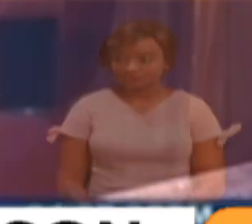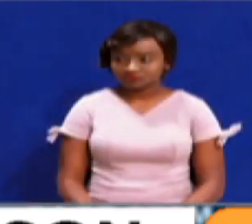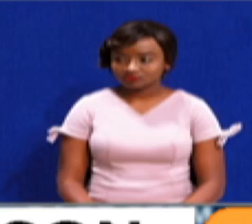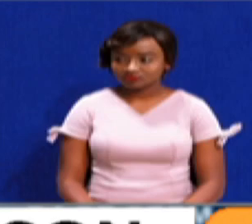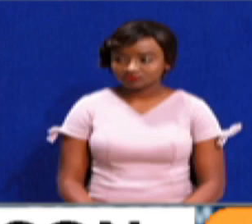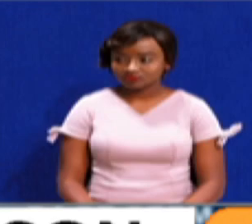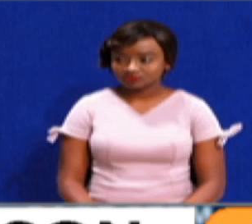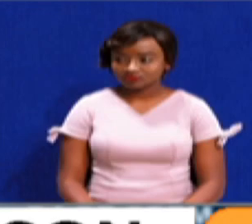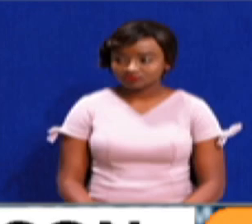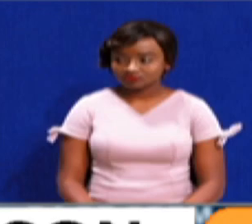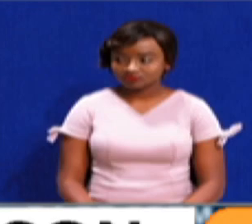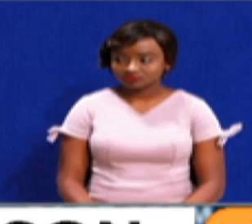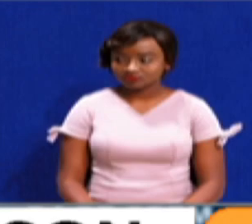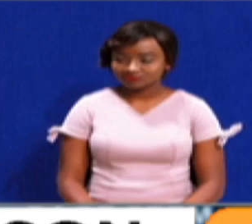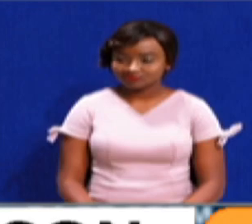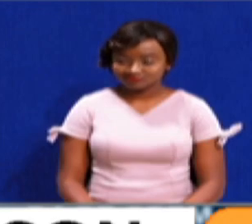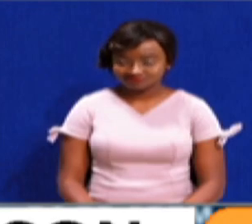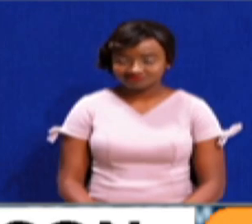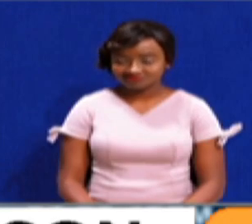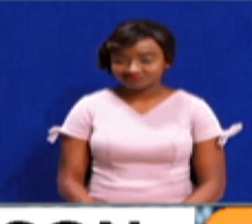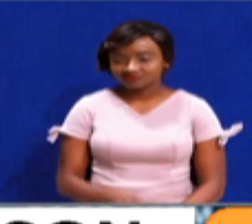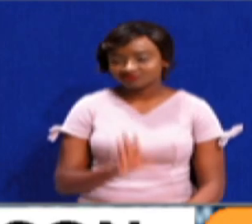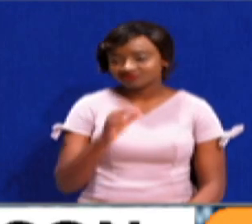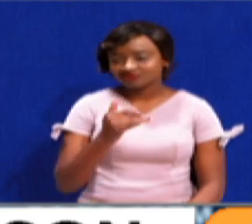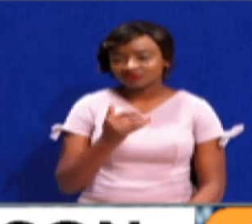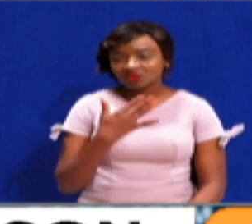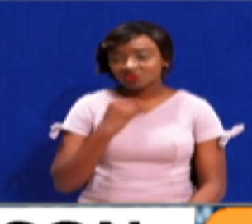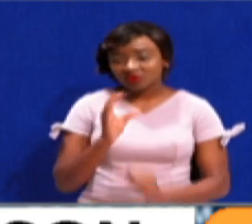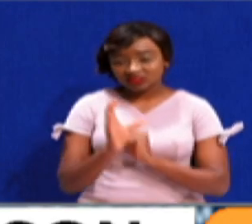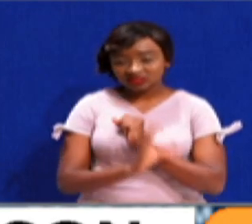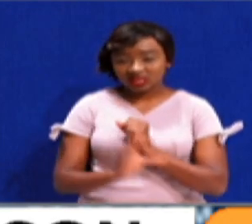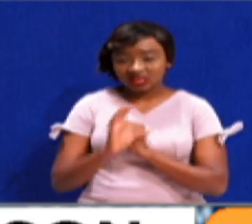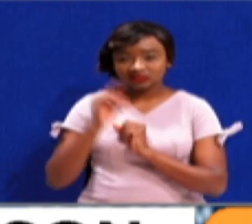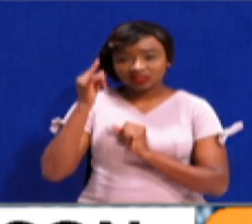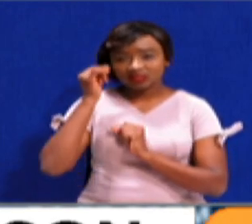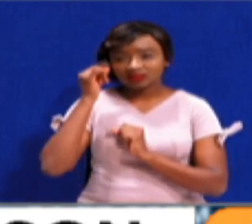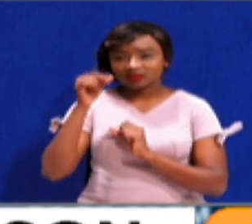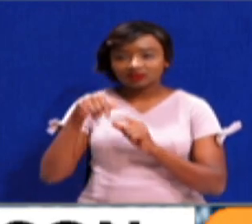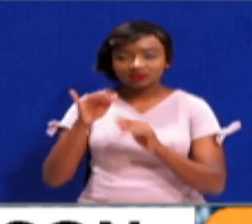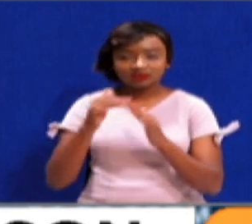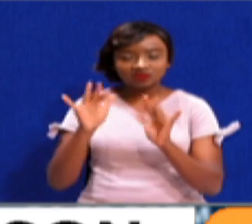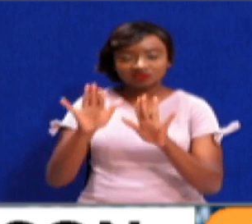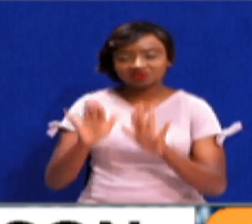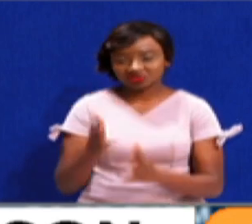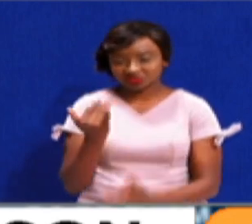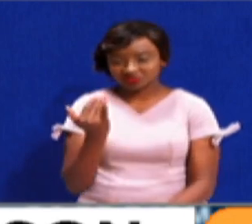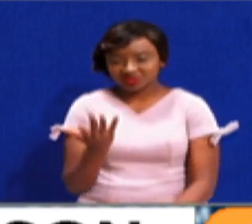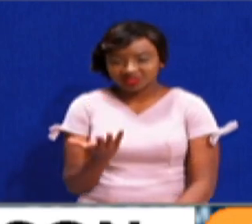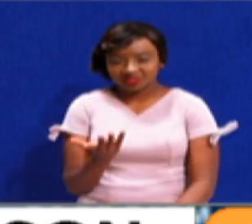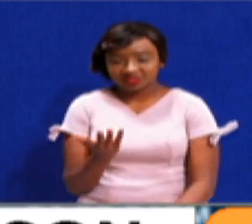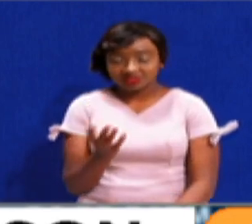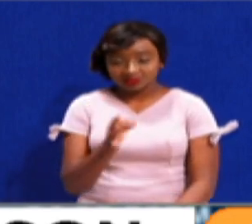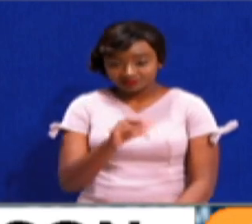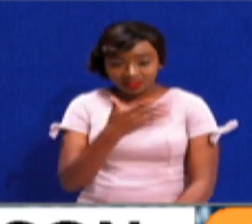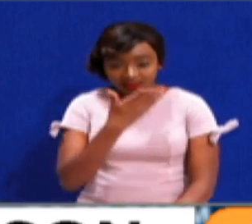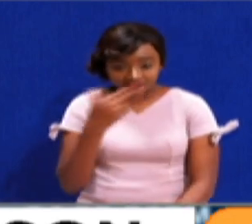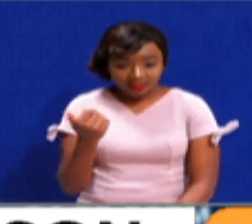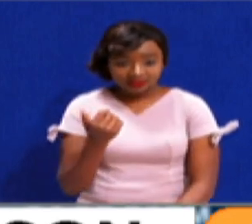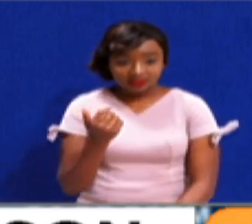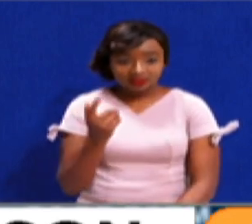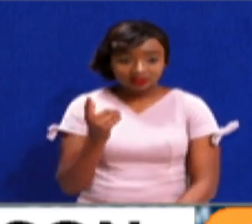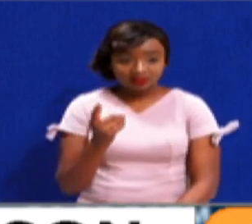direction. Let's not make the country start rethinking the importance of this house. It is better for us